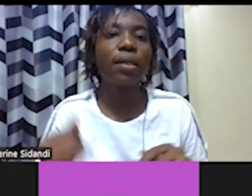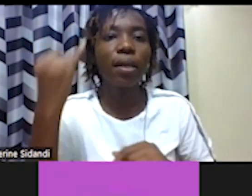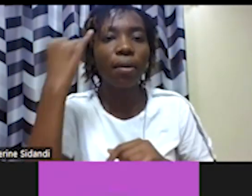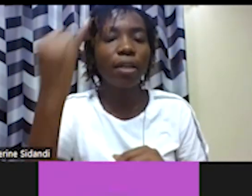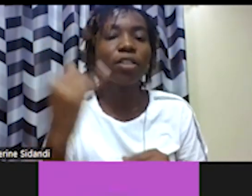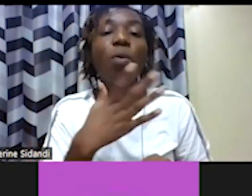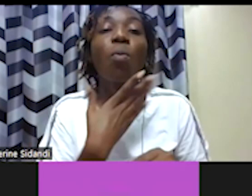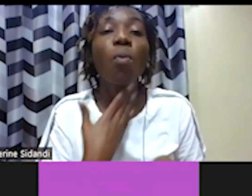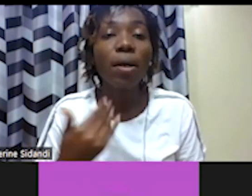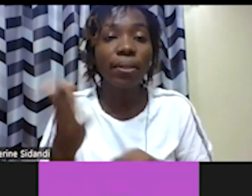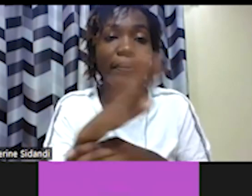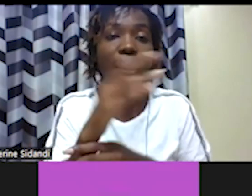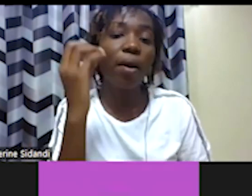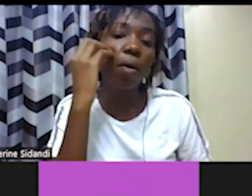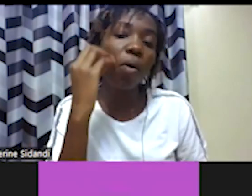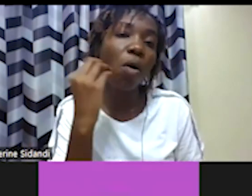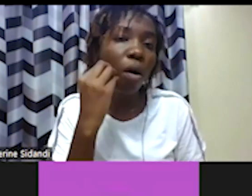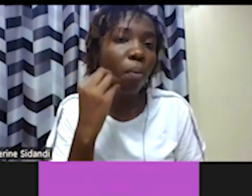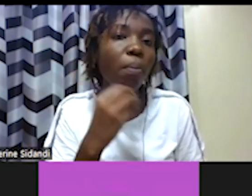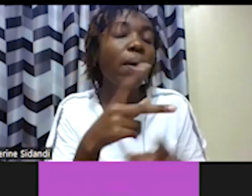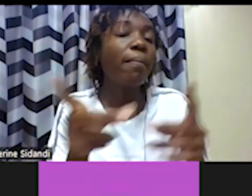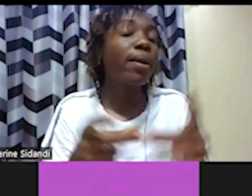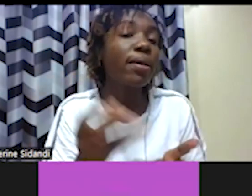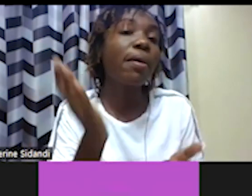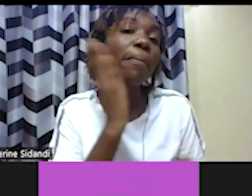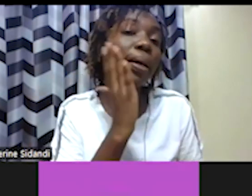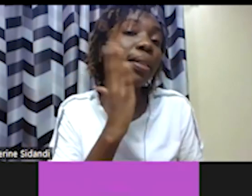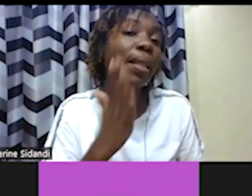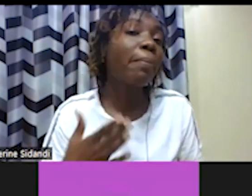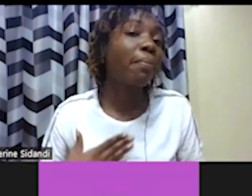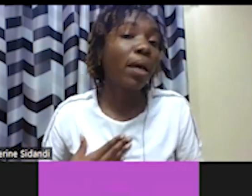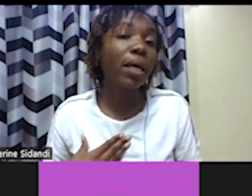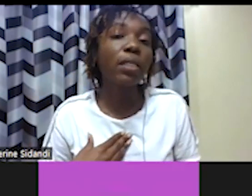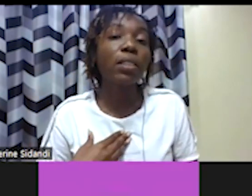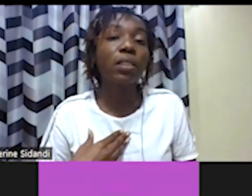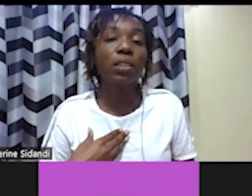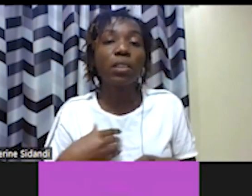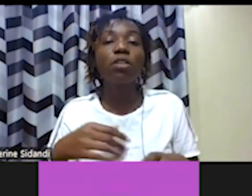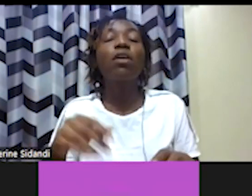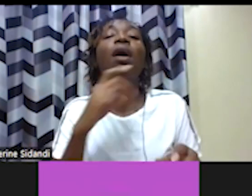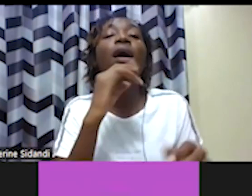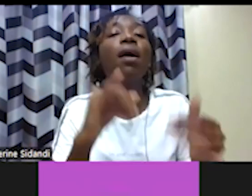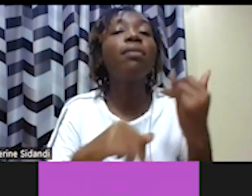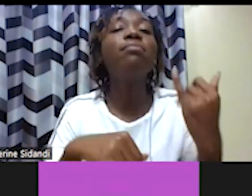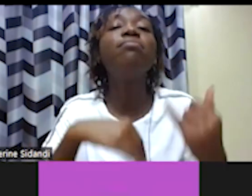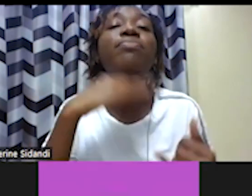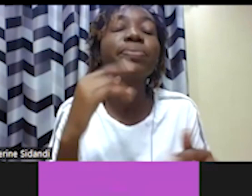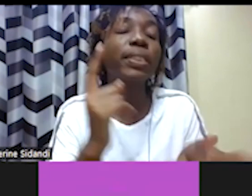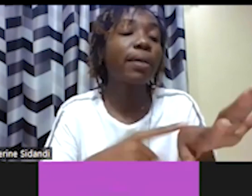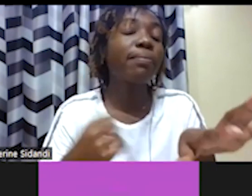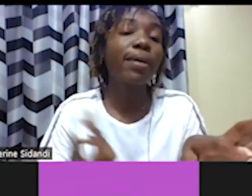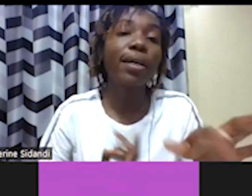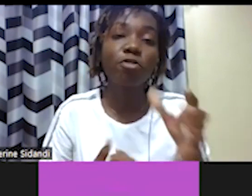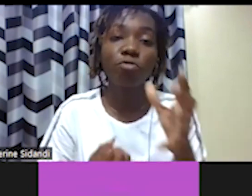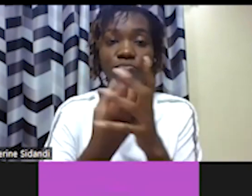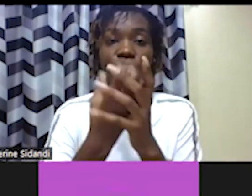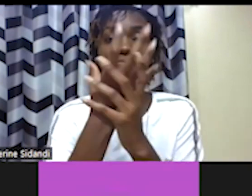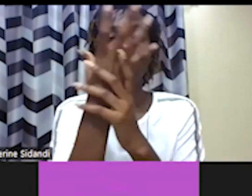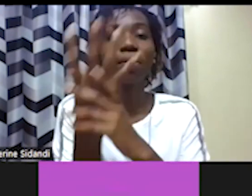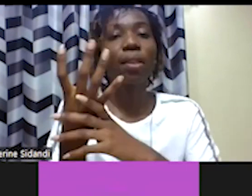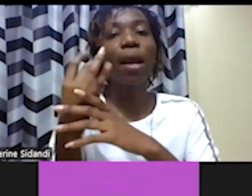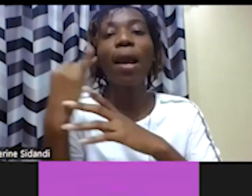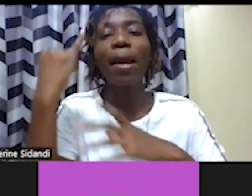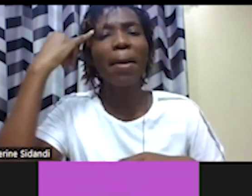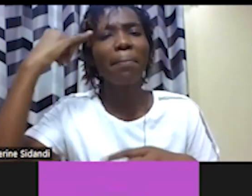to come back to my home where my mother was widowed and we were still growing up. So you can